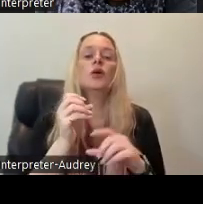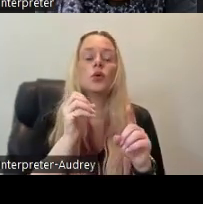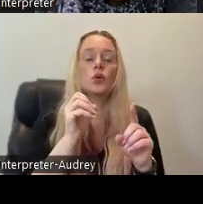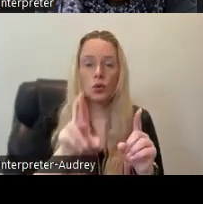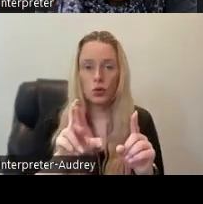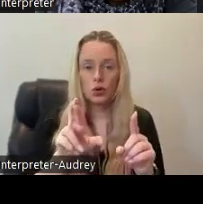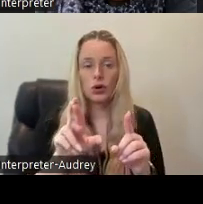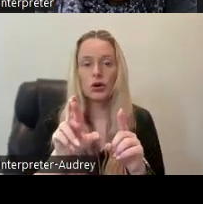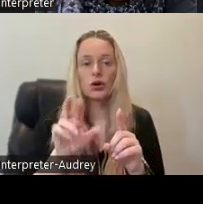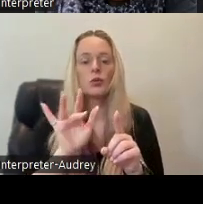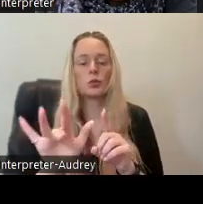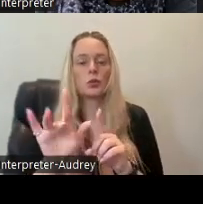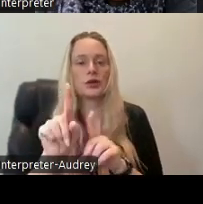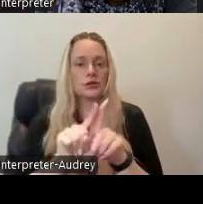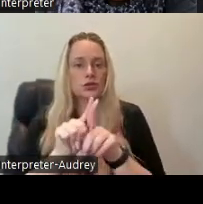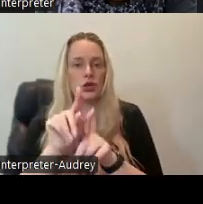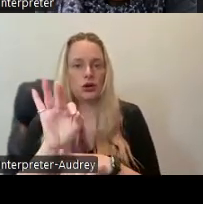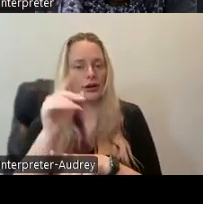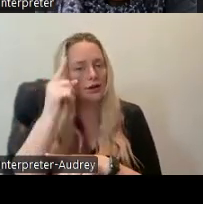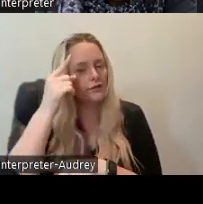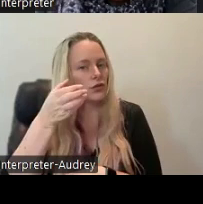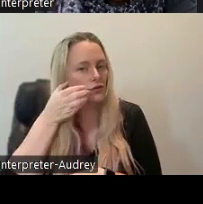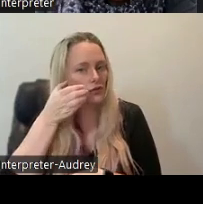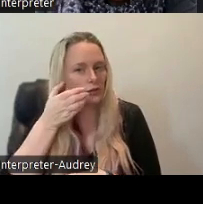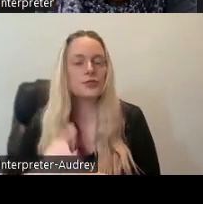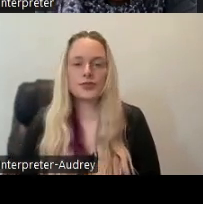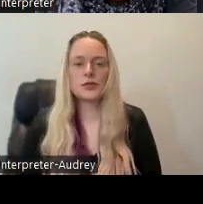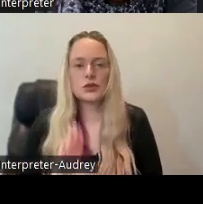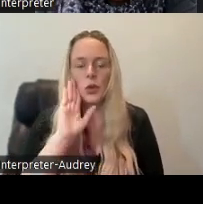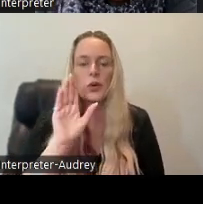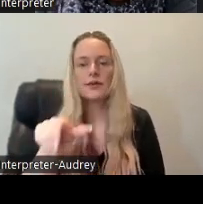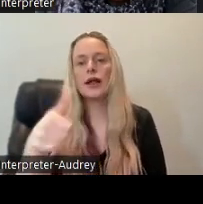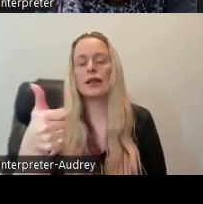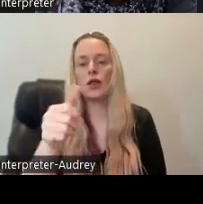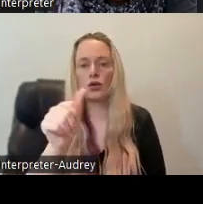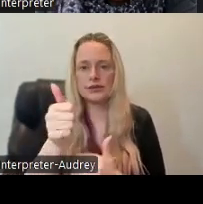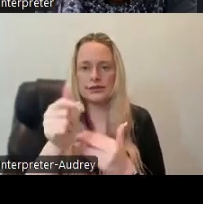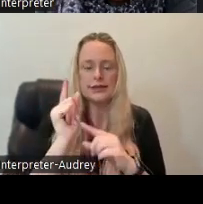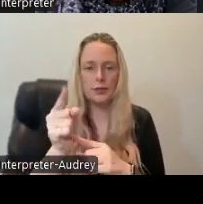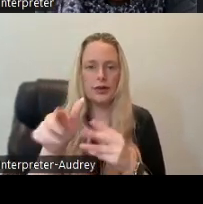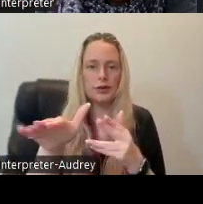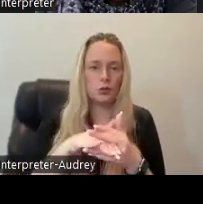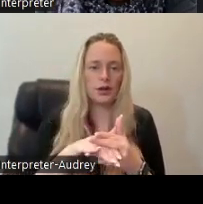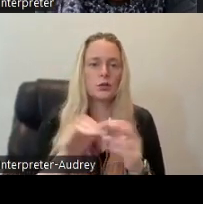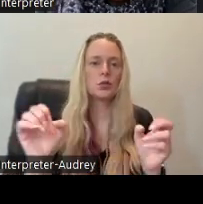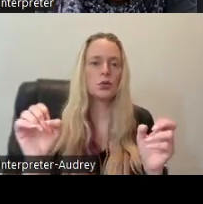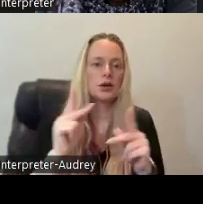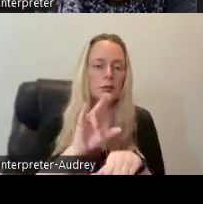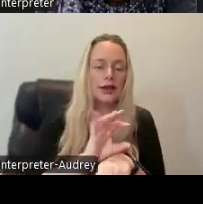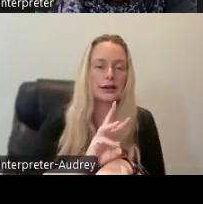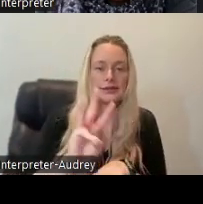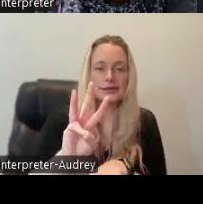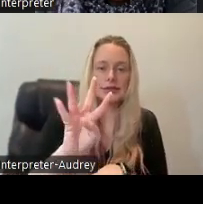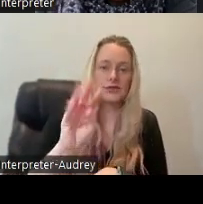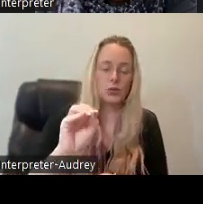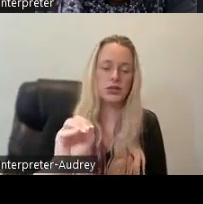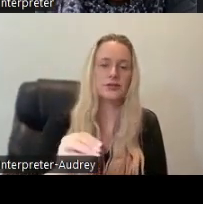pressing *9 if you're on telephone. But we'll take another 10-minute break and we'll be back at 6:40. Thank you.